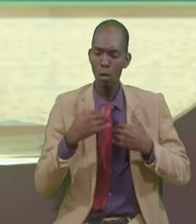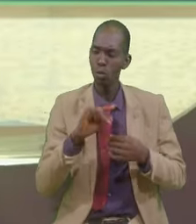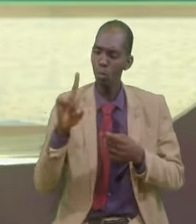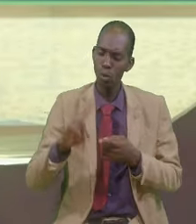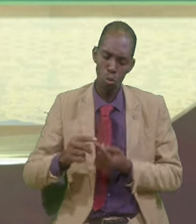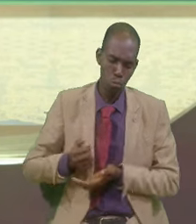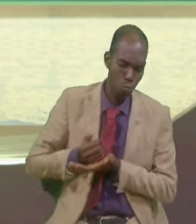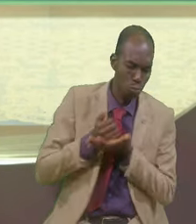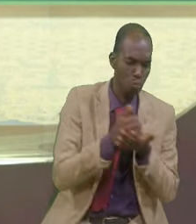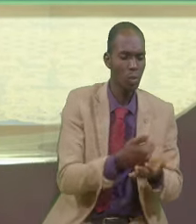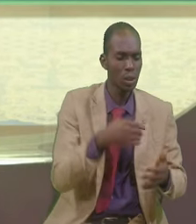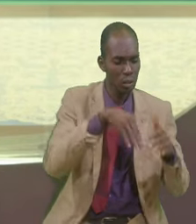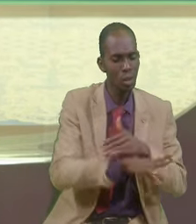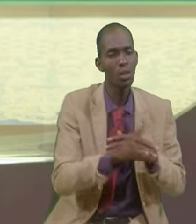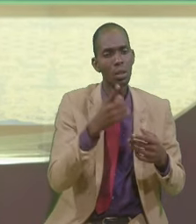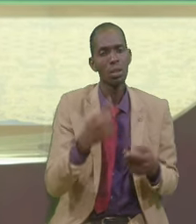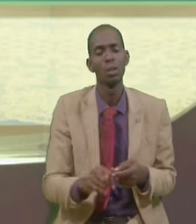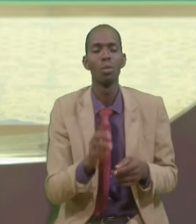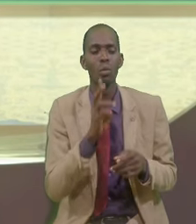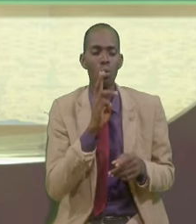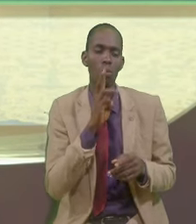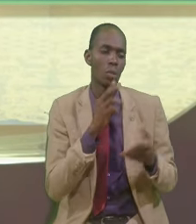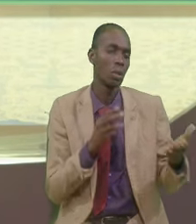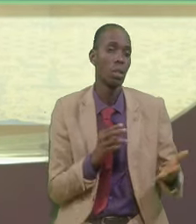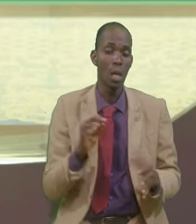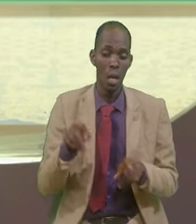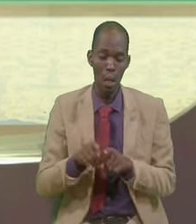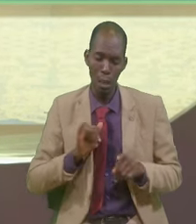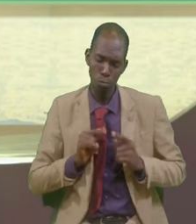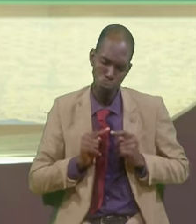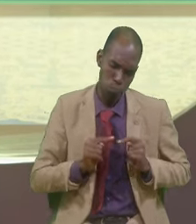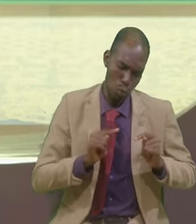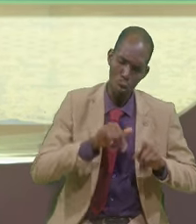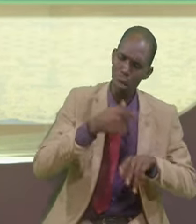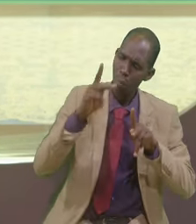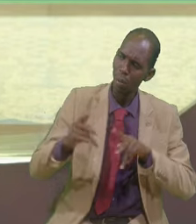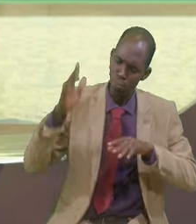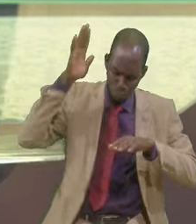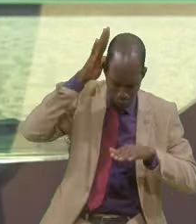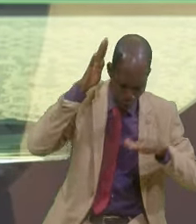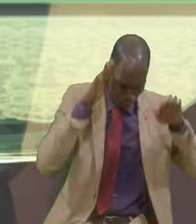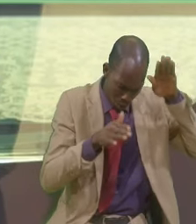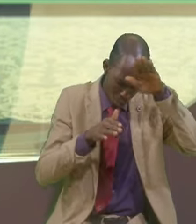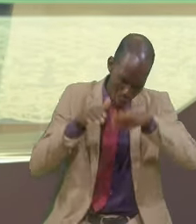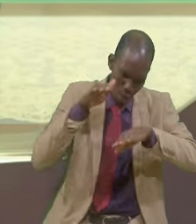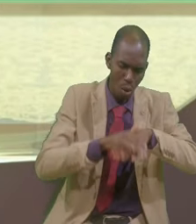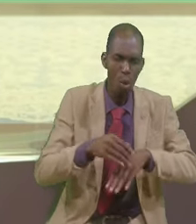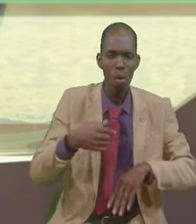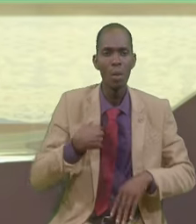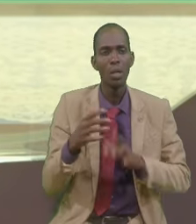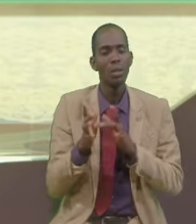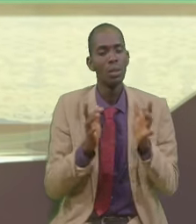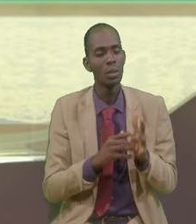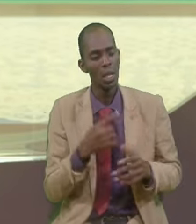while I am coming, another steppeth down before me. And Jesus saith unto